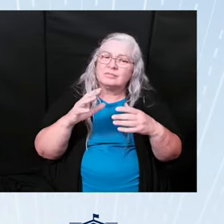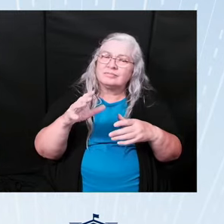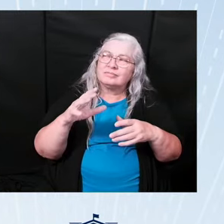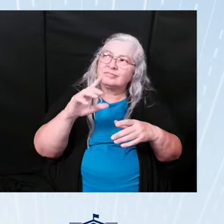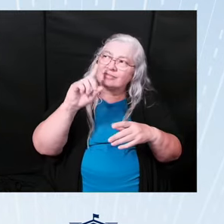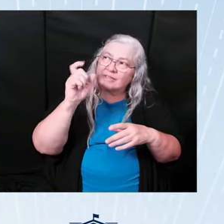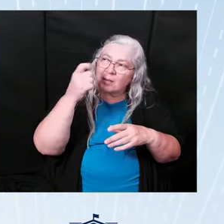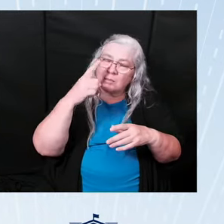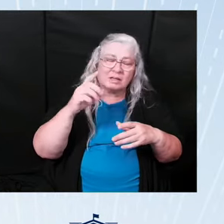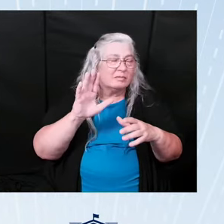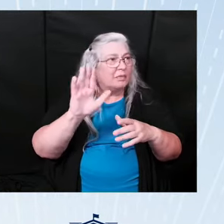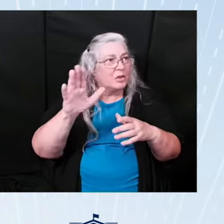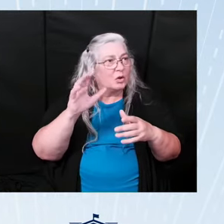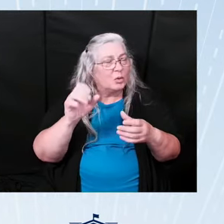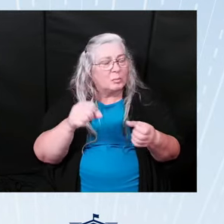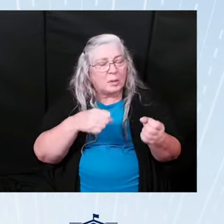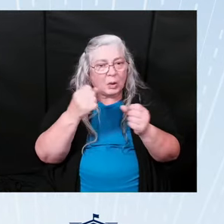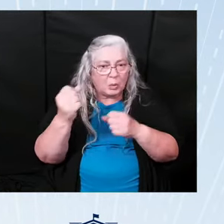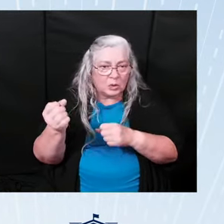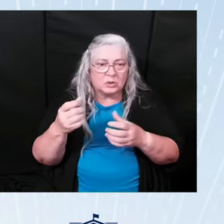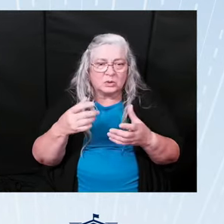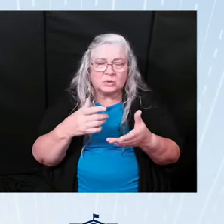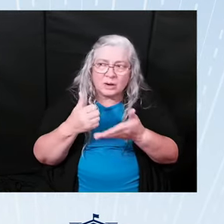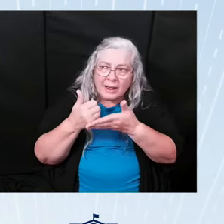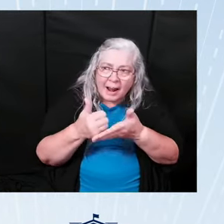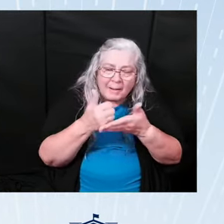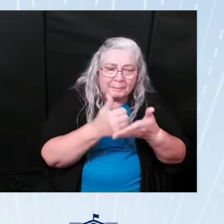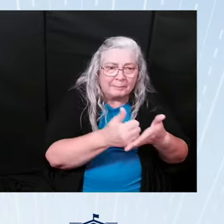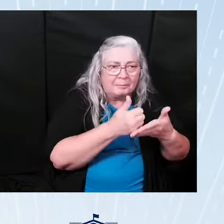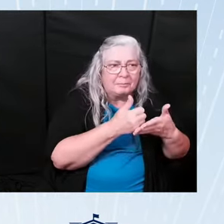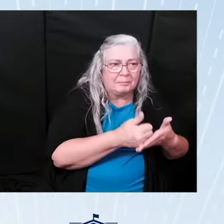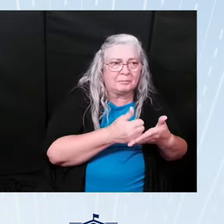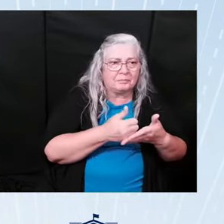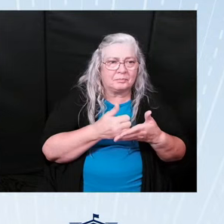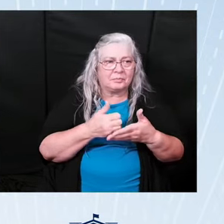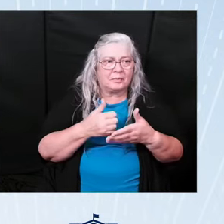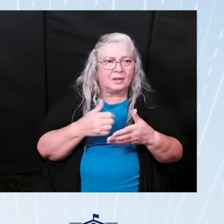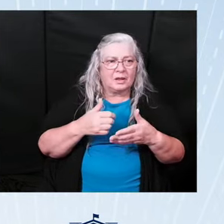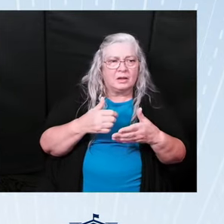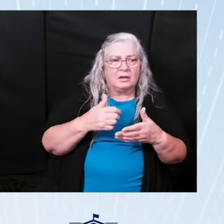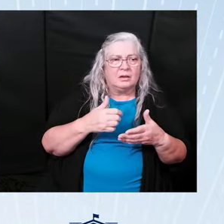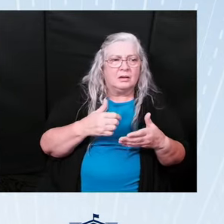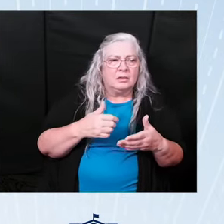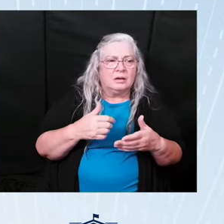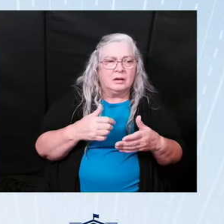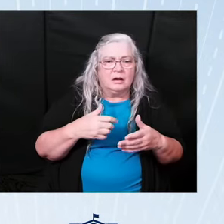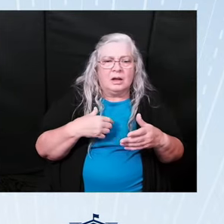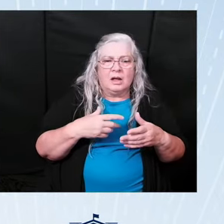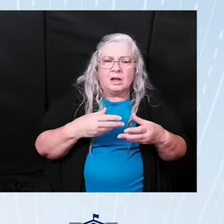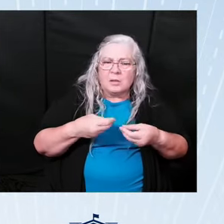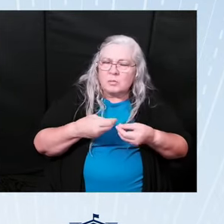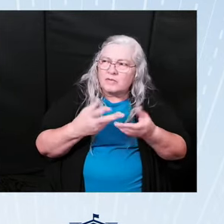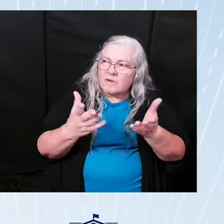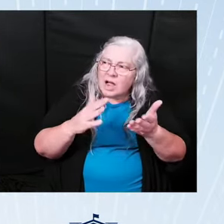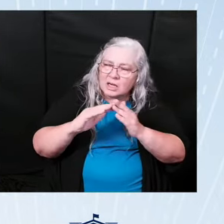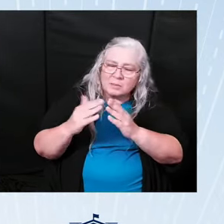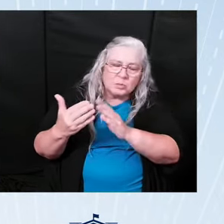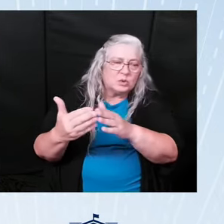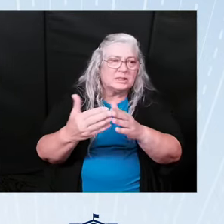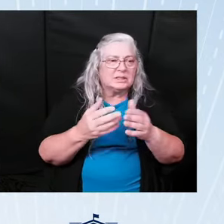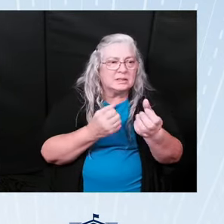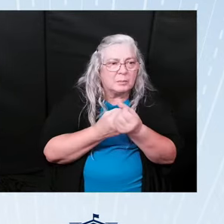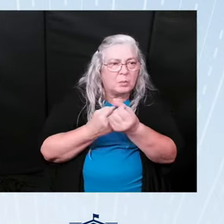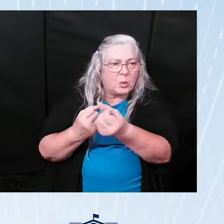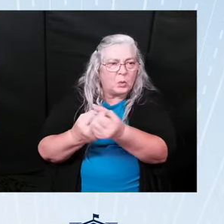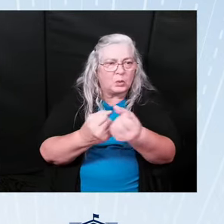to help and to equip communities with the tools and the information they need to become safer, healthier, more